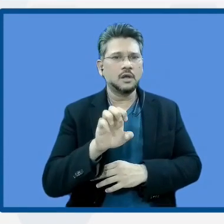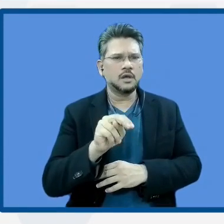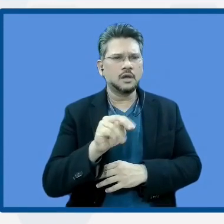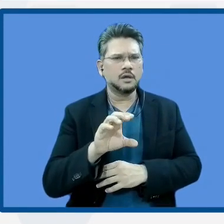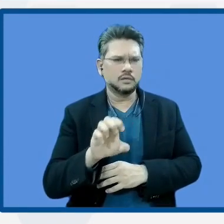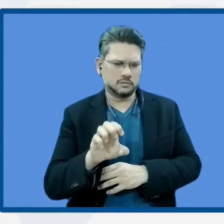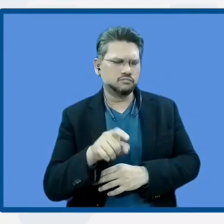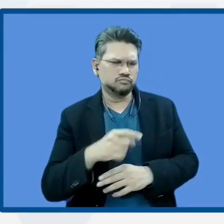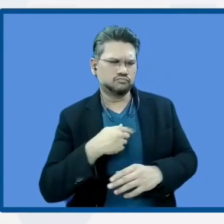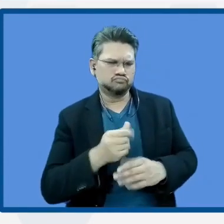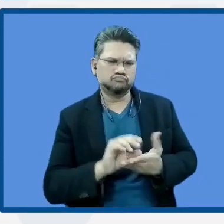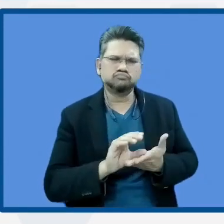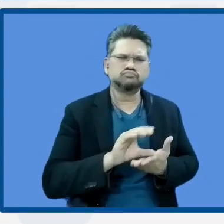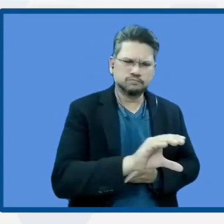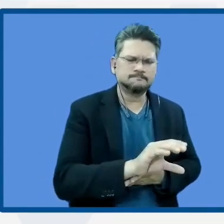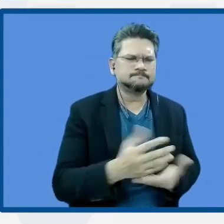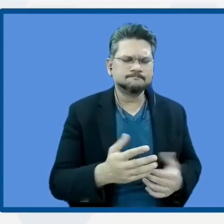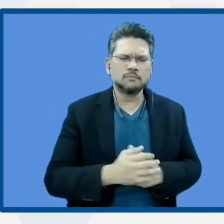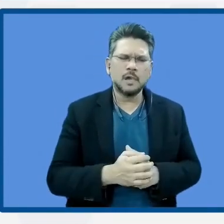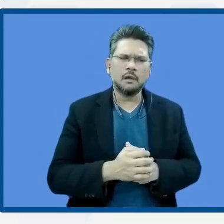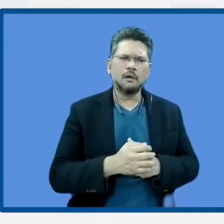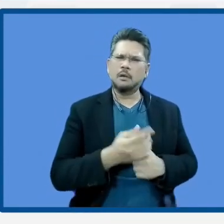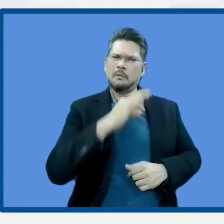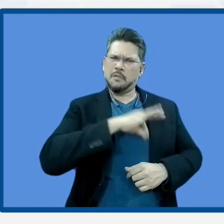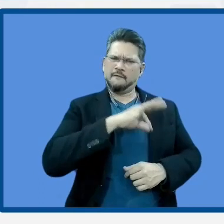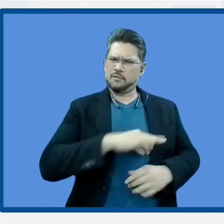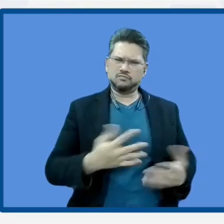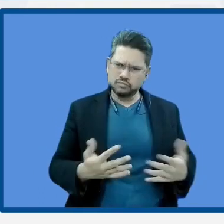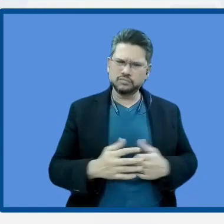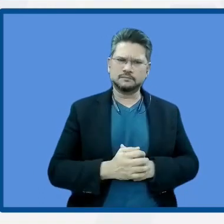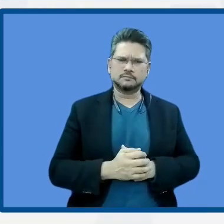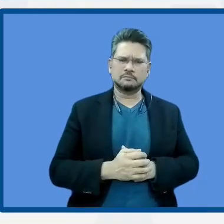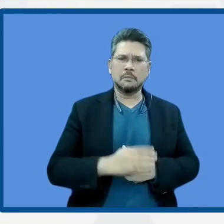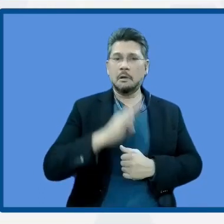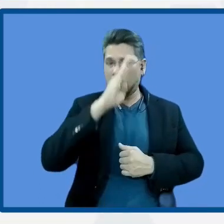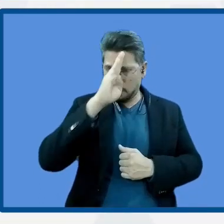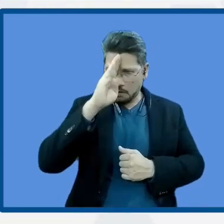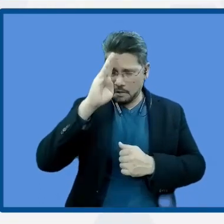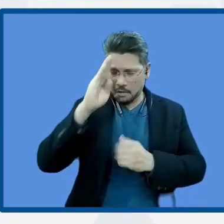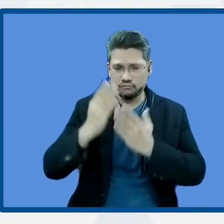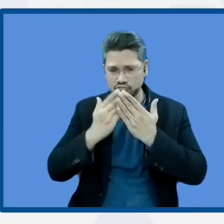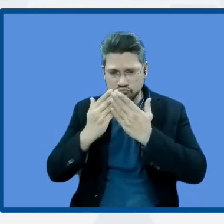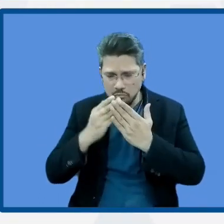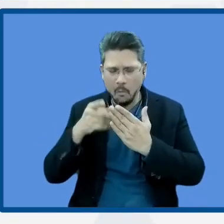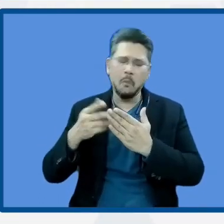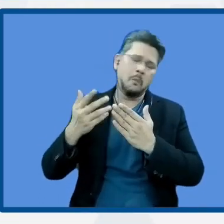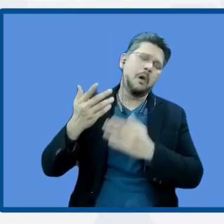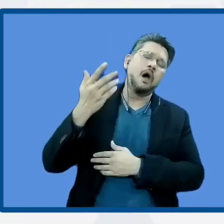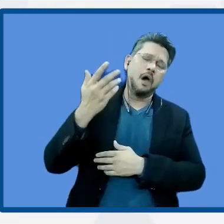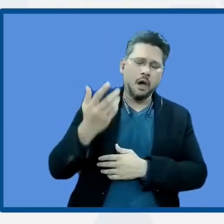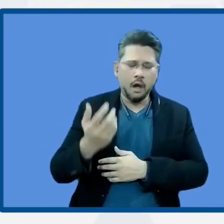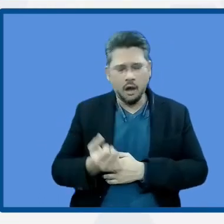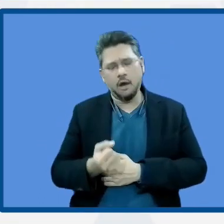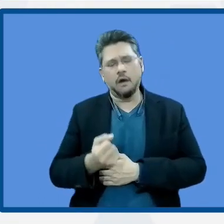could say that there are many benefits of resilience. Losses and damages are reduced